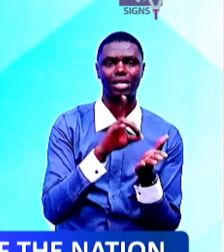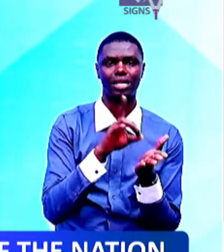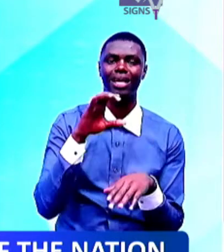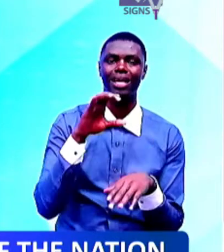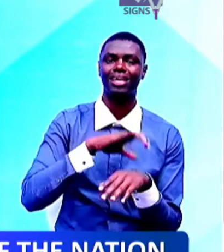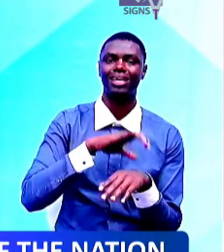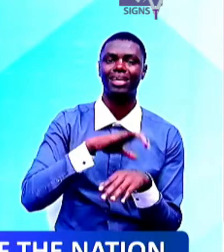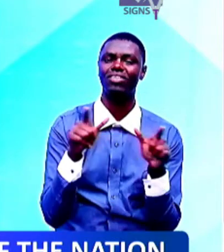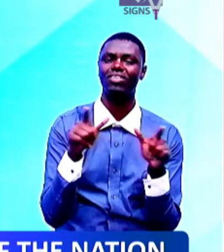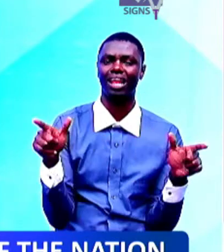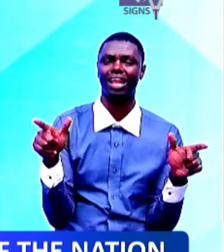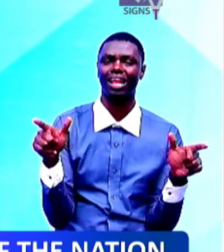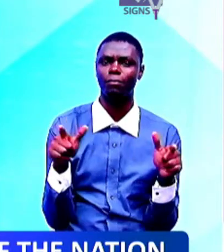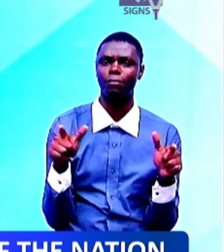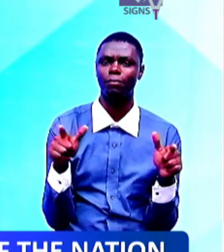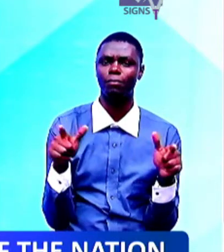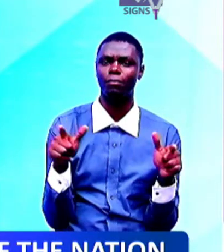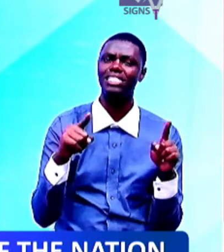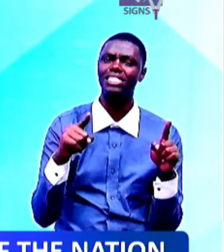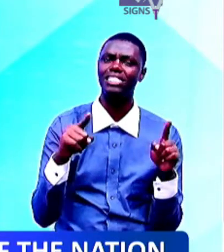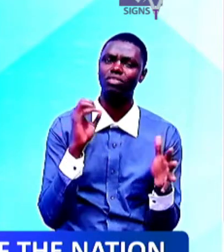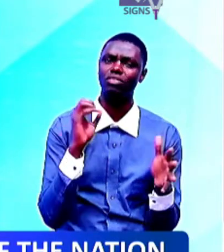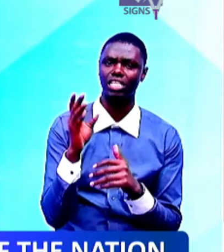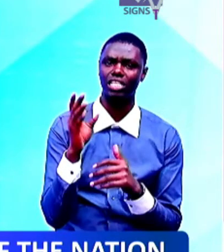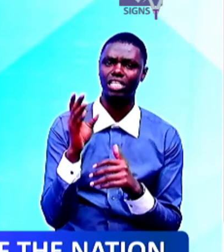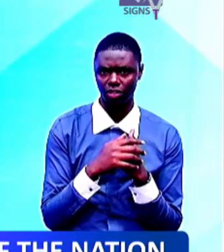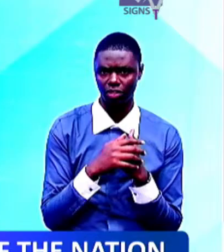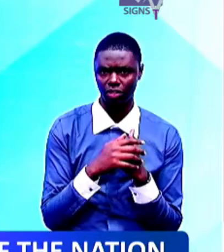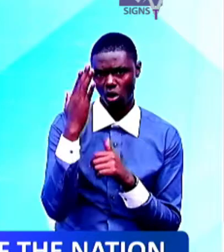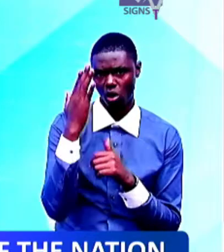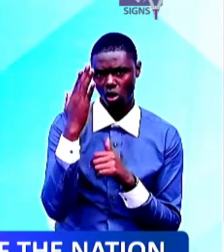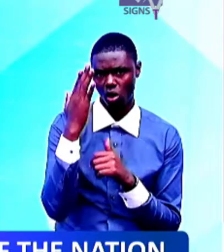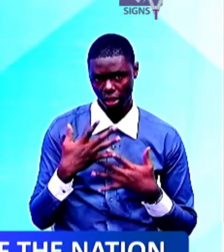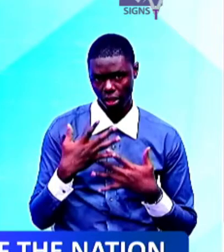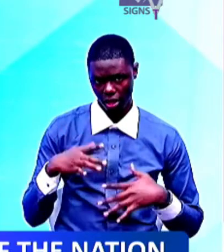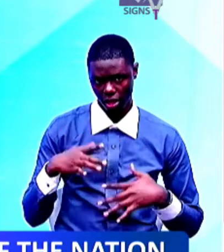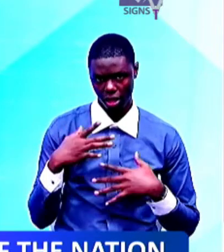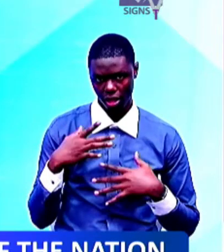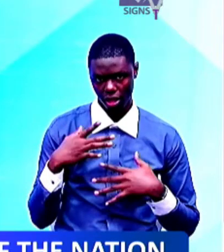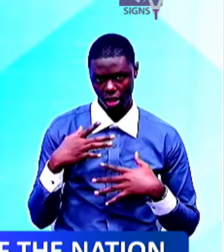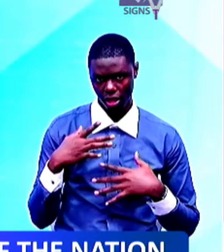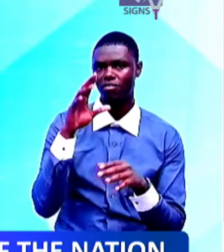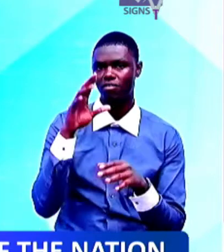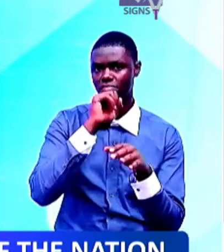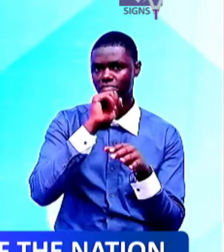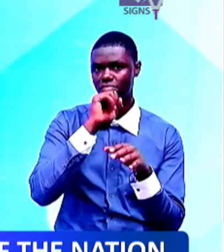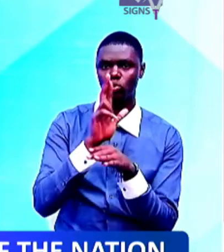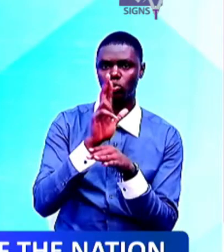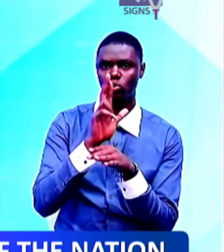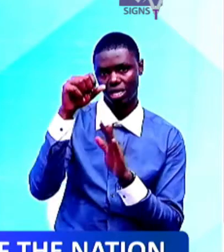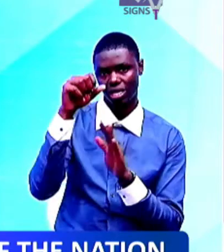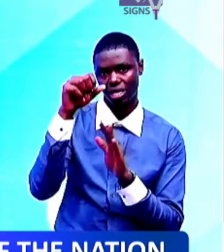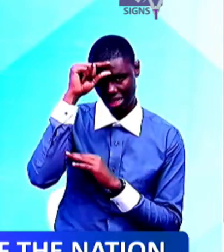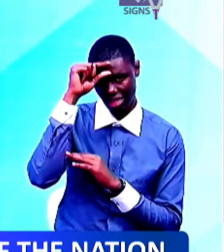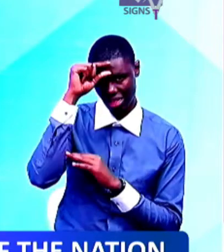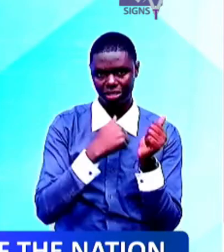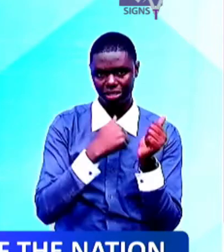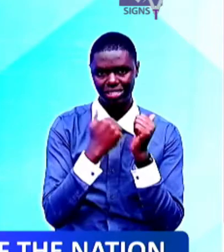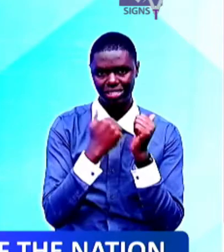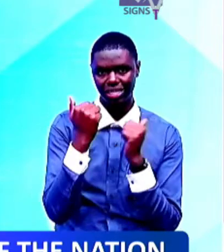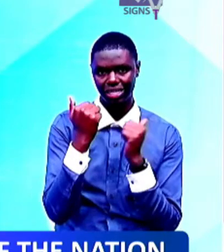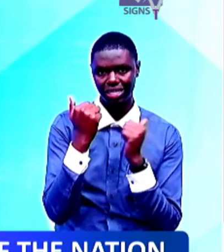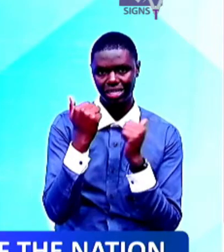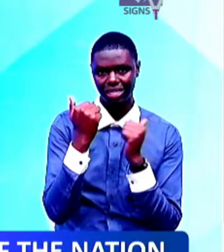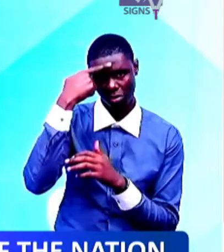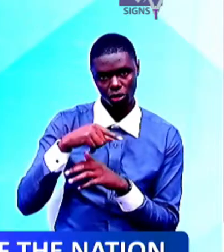a land itself is too expensive, because people have misused the state structure and our government policies